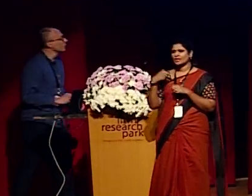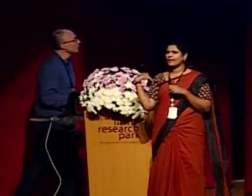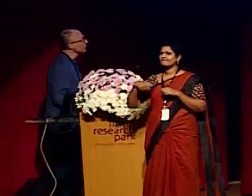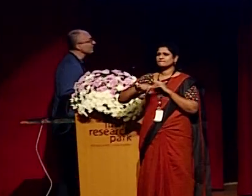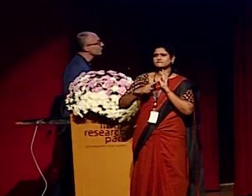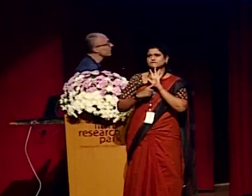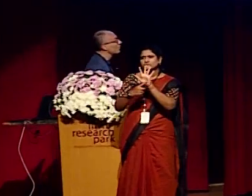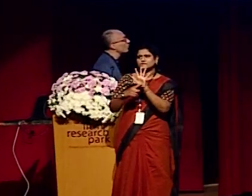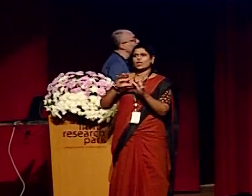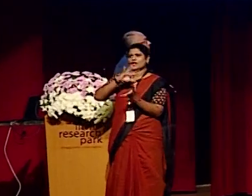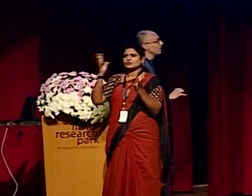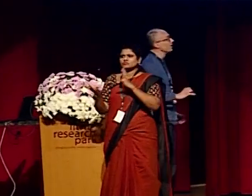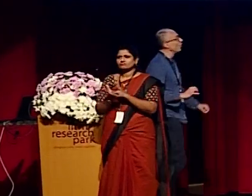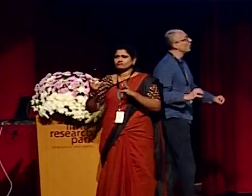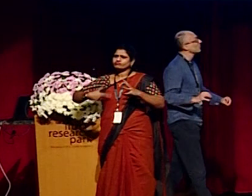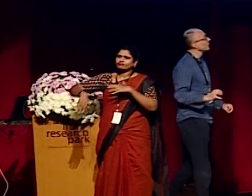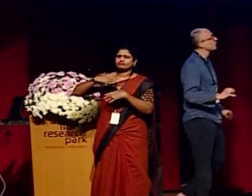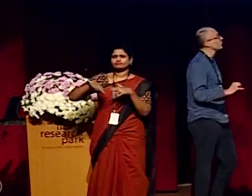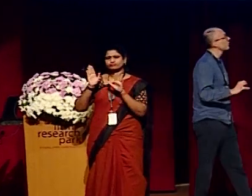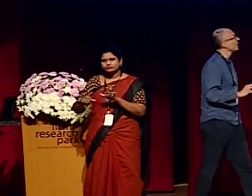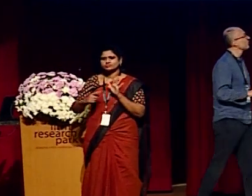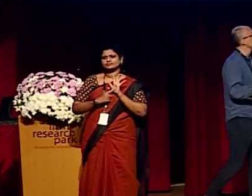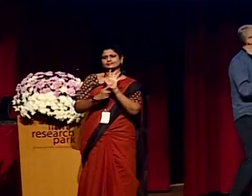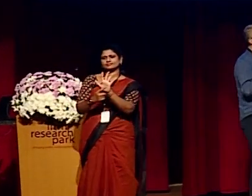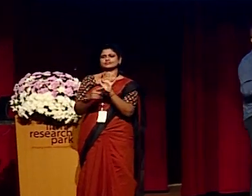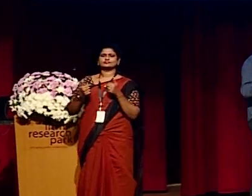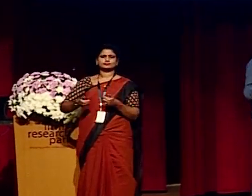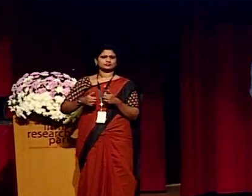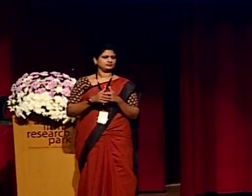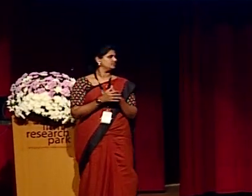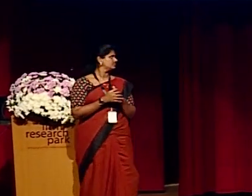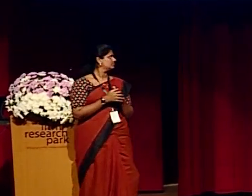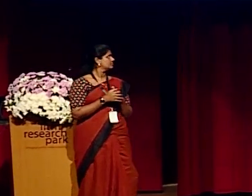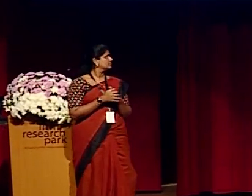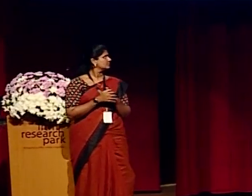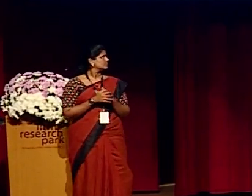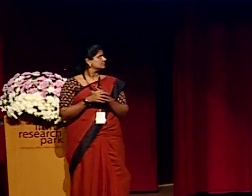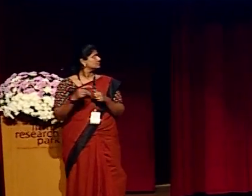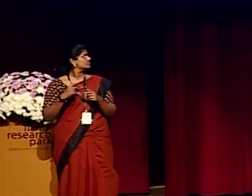For those of you who can read along or play along, this URL is